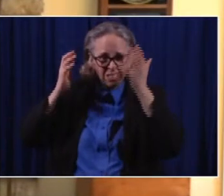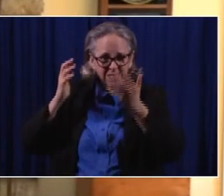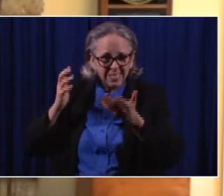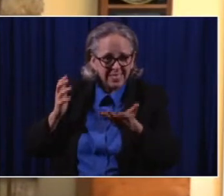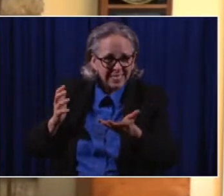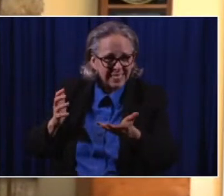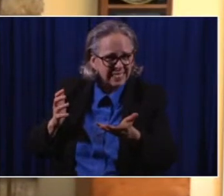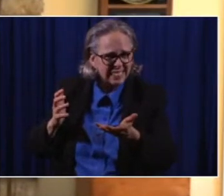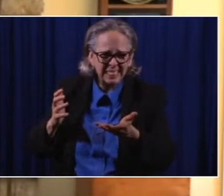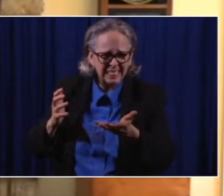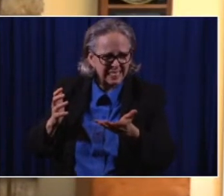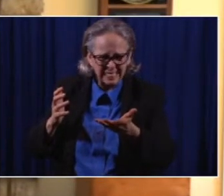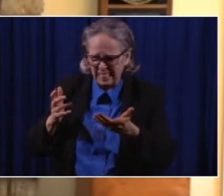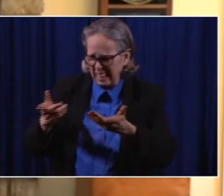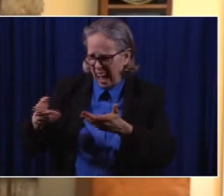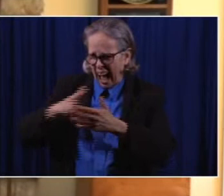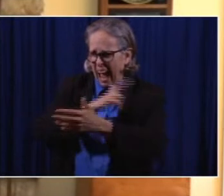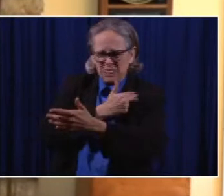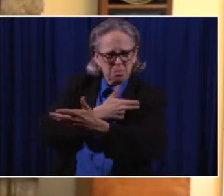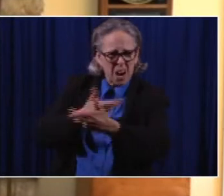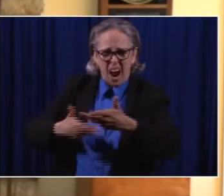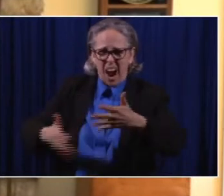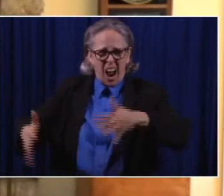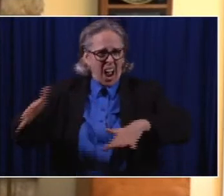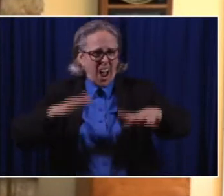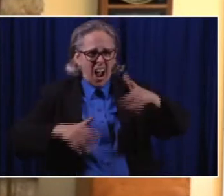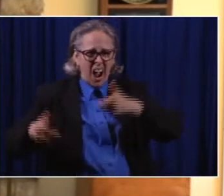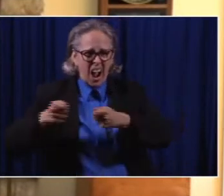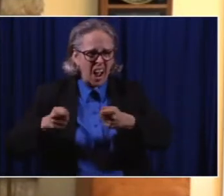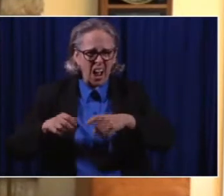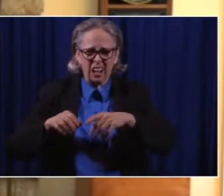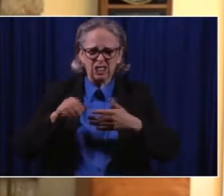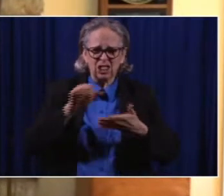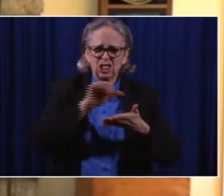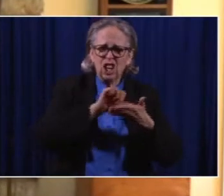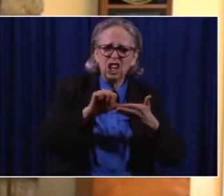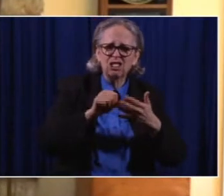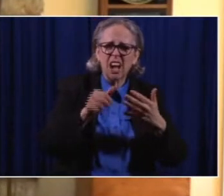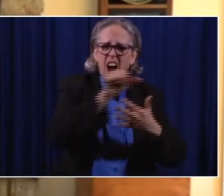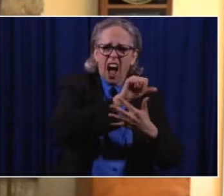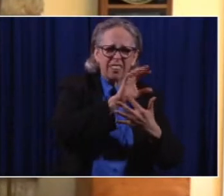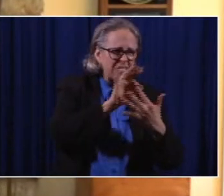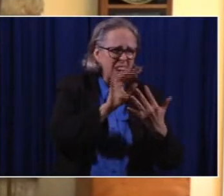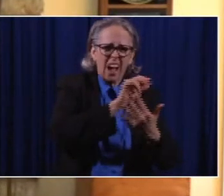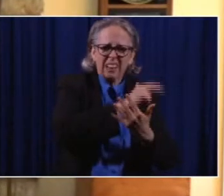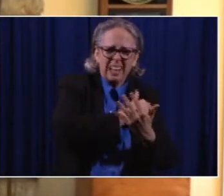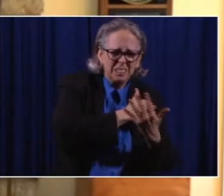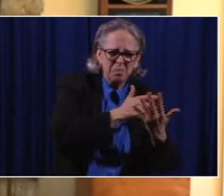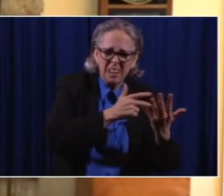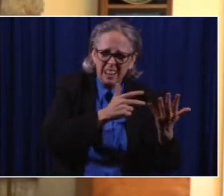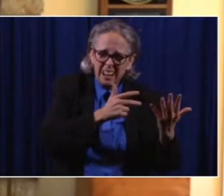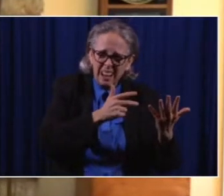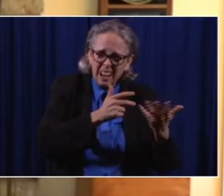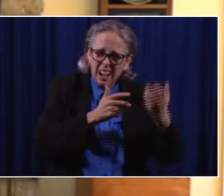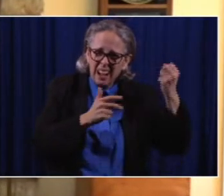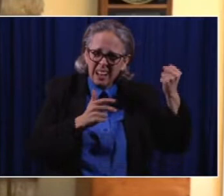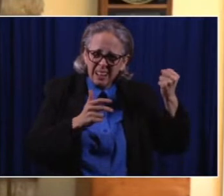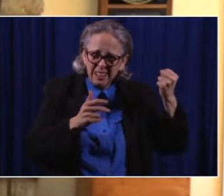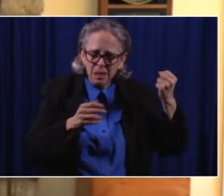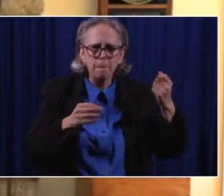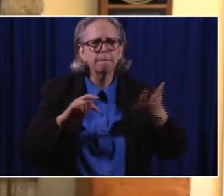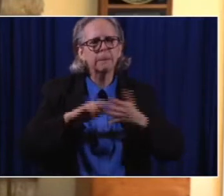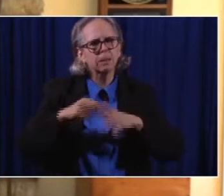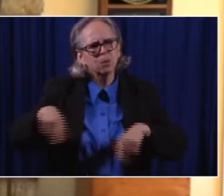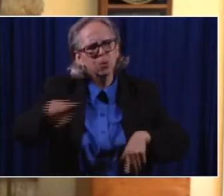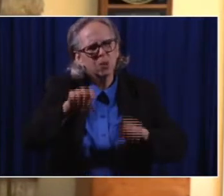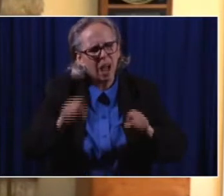can't do other types of surgeries. These are things we can avoid. We have it within our power to do. And I think we need to